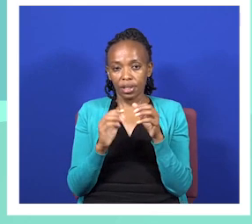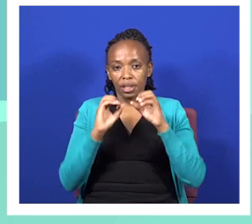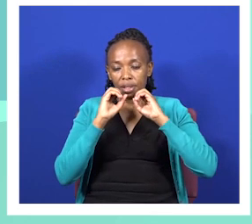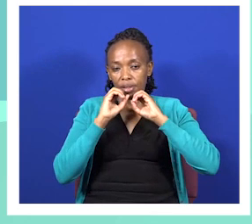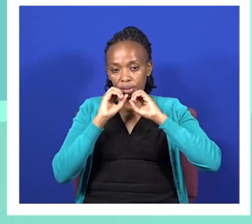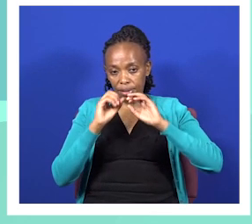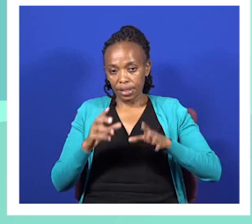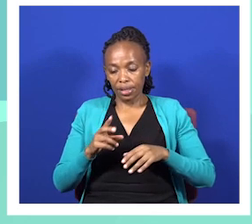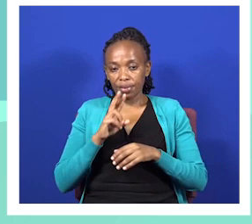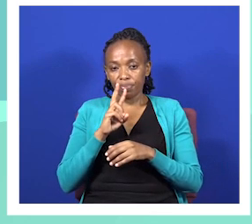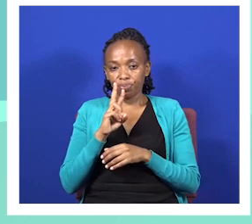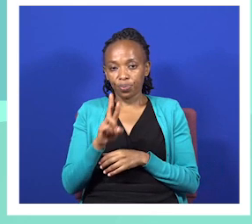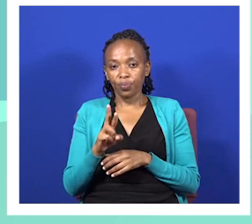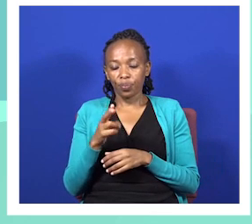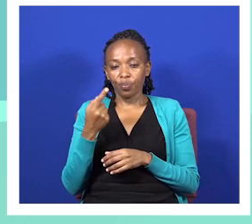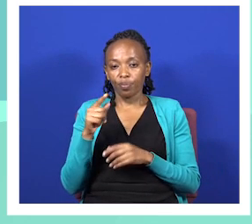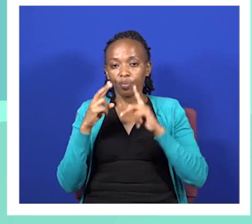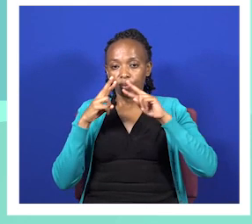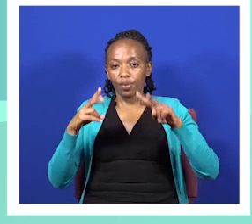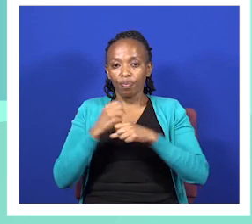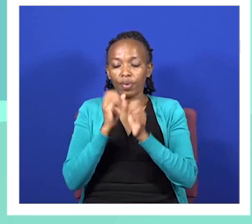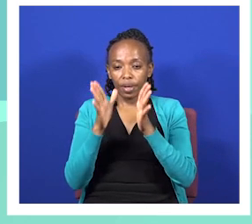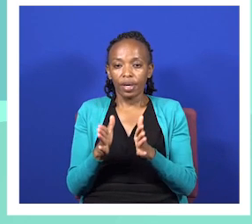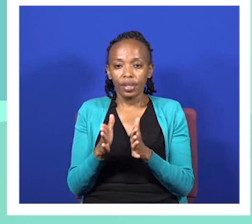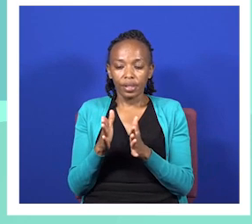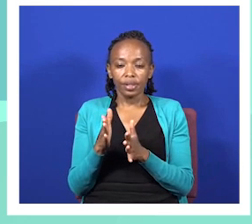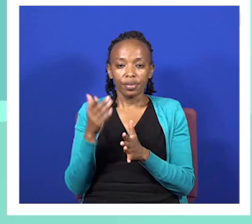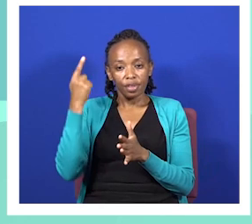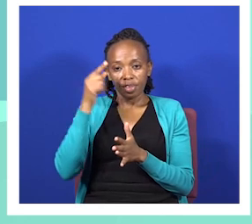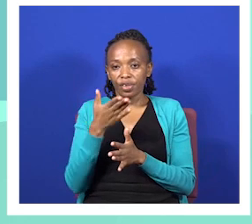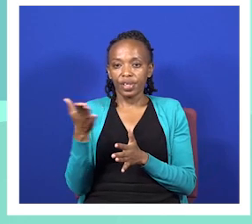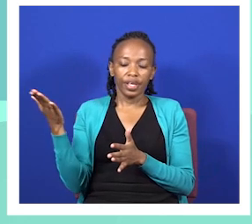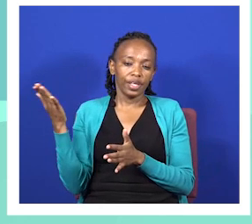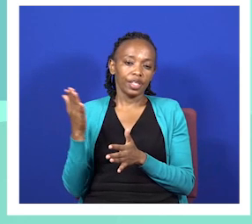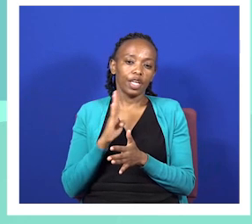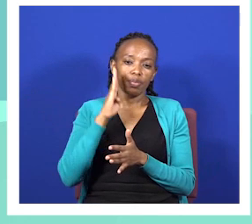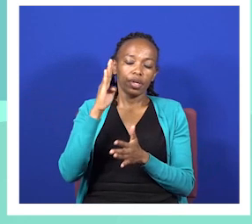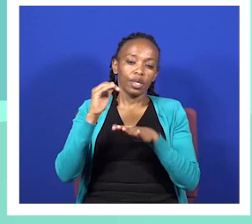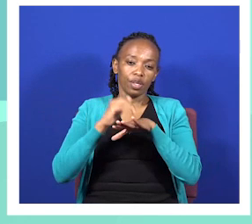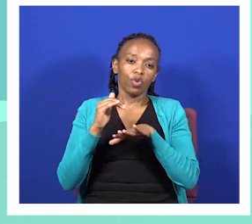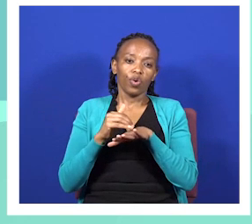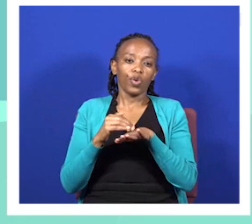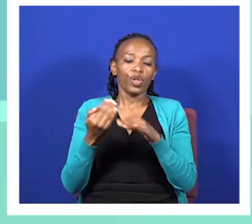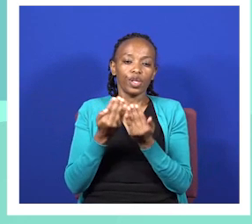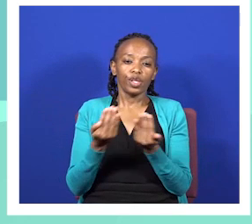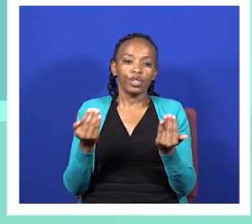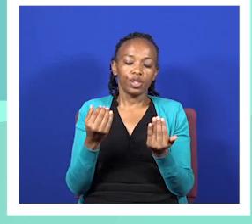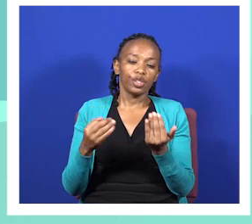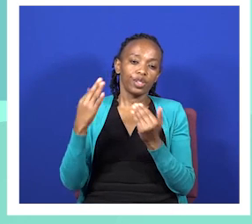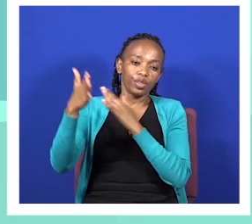says, blessed are the peacemakers, for they shall be